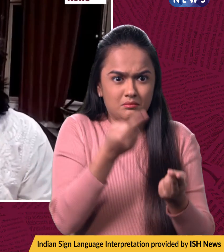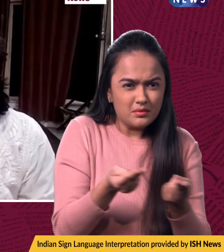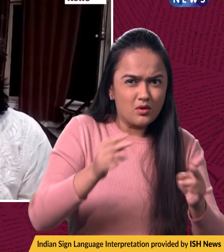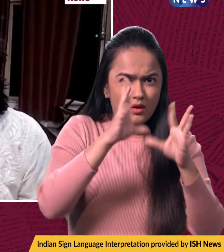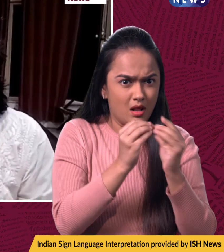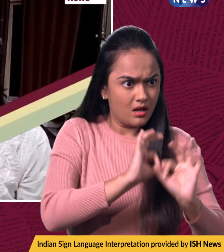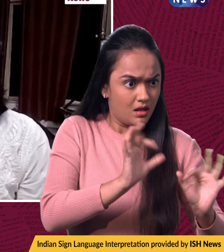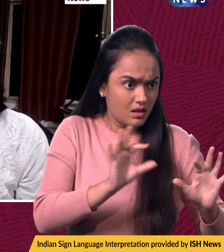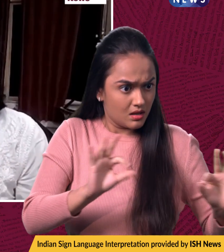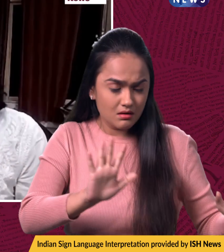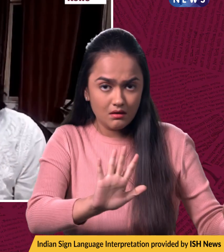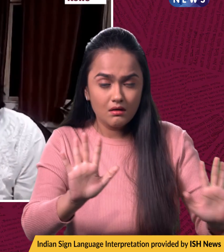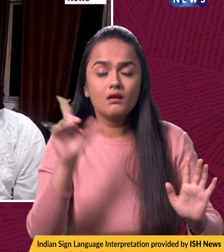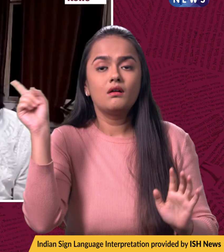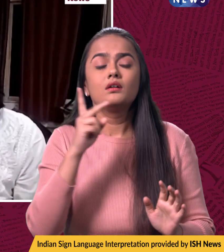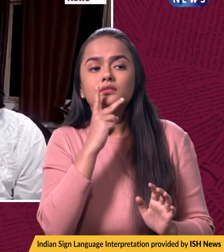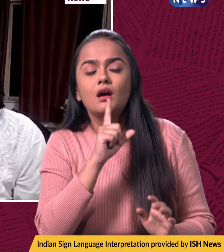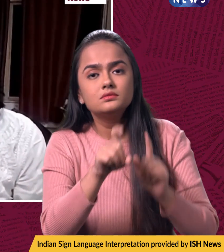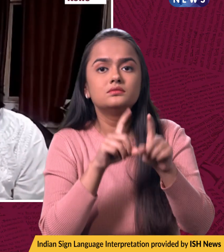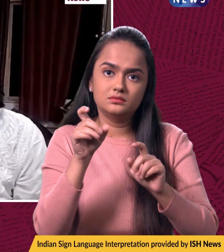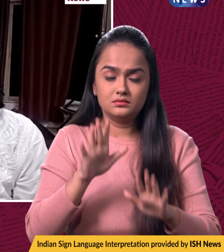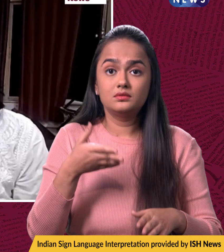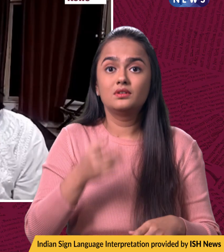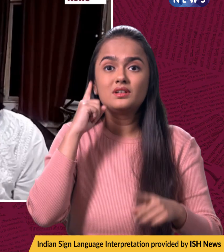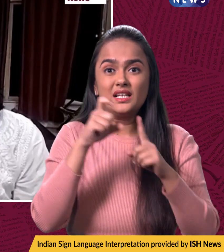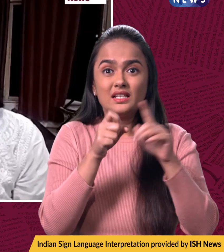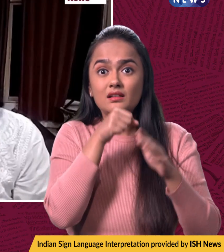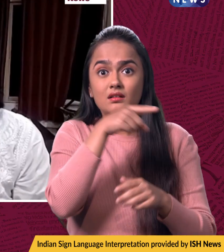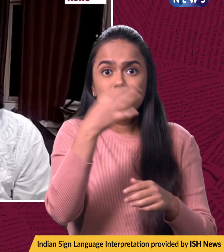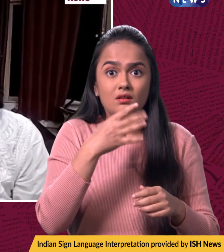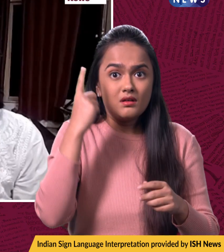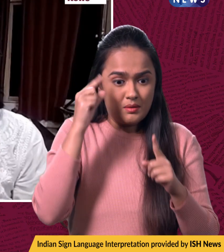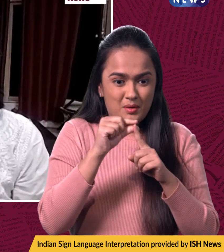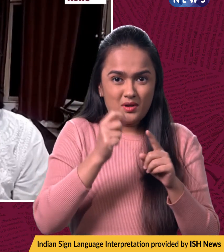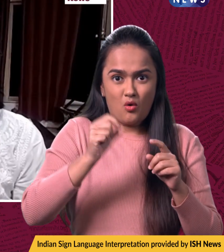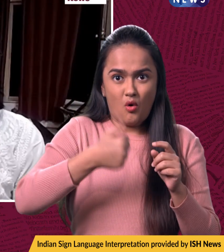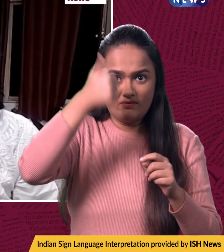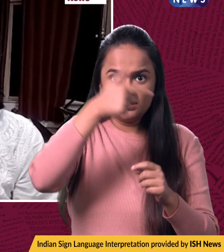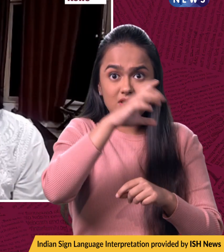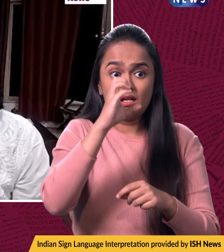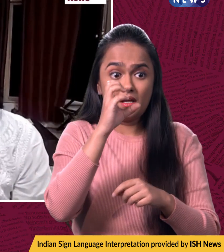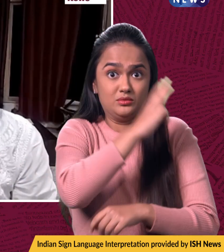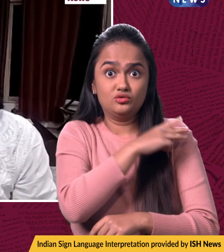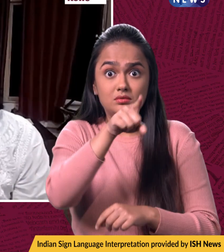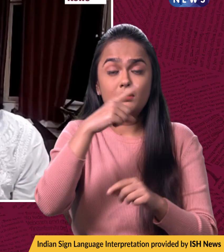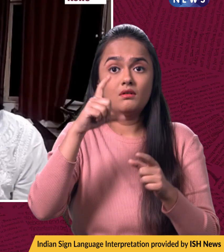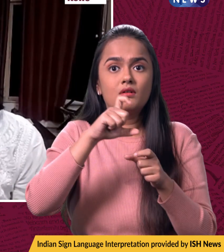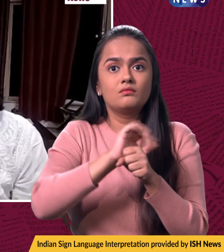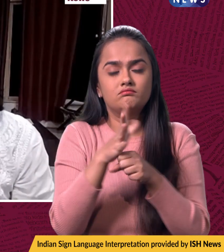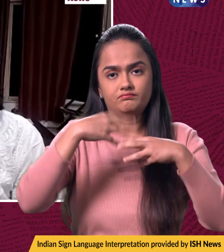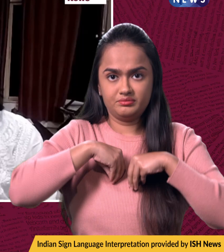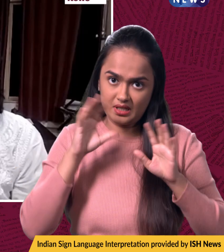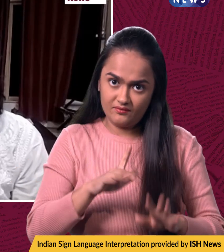is in place. Meanwhile, over 300 Delhi police personnel, including the public relations officer and additional commissioner, have tested